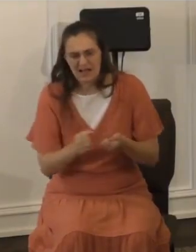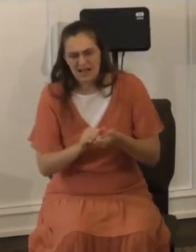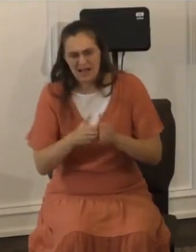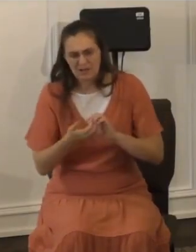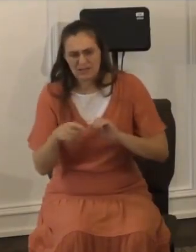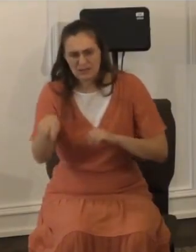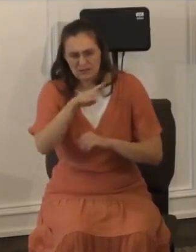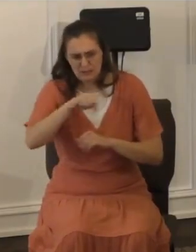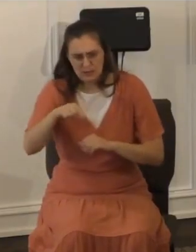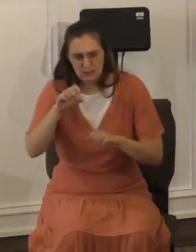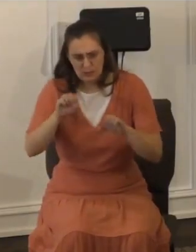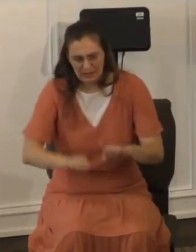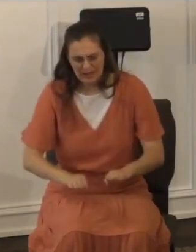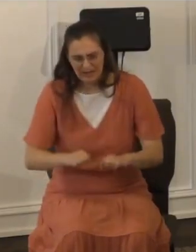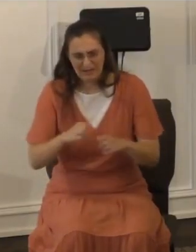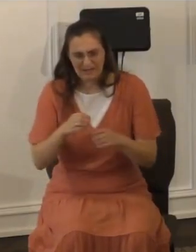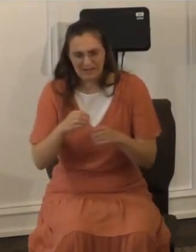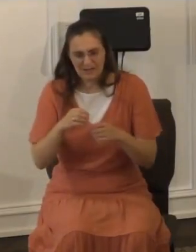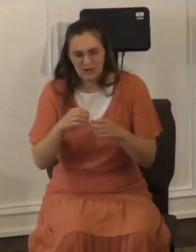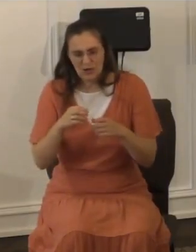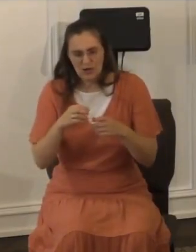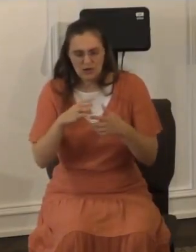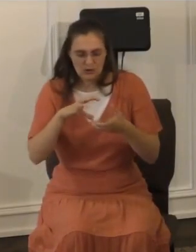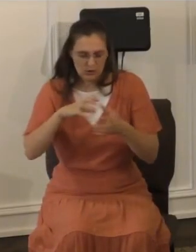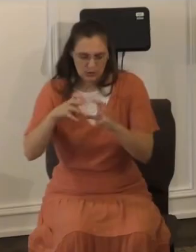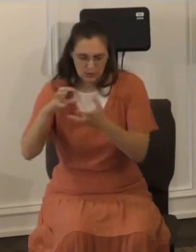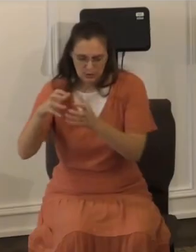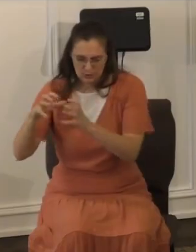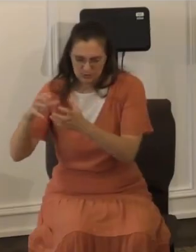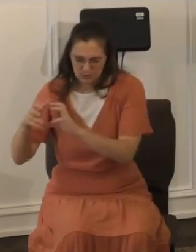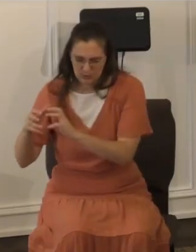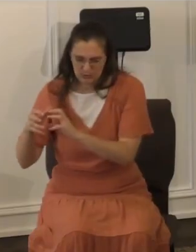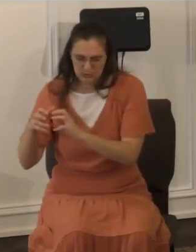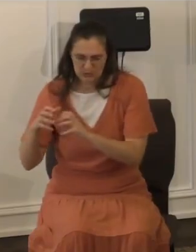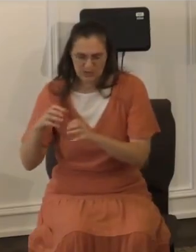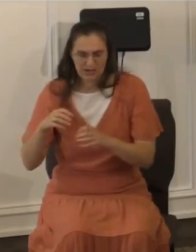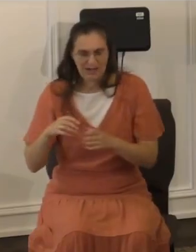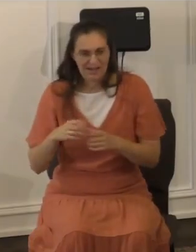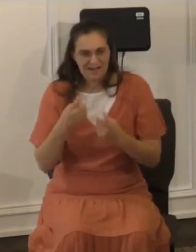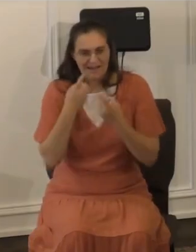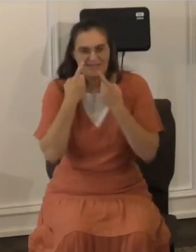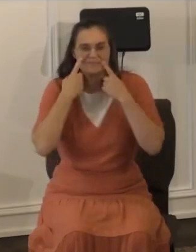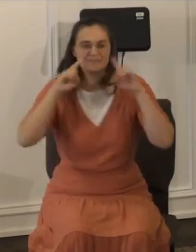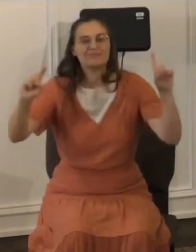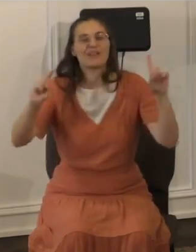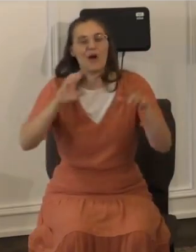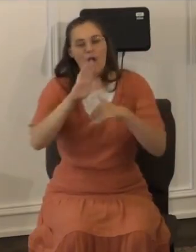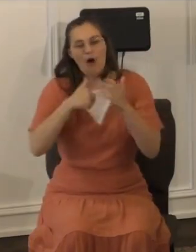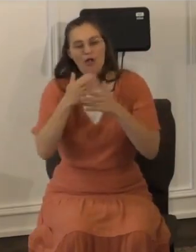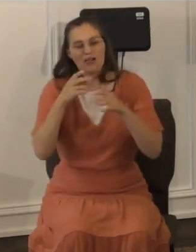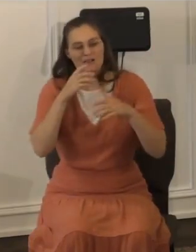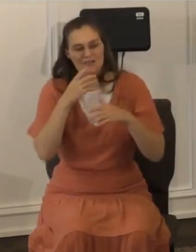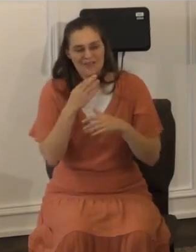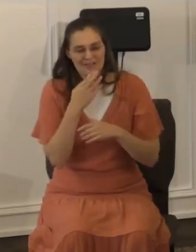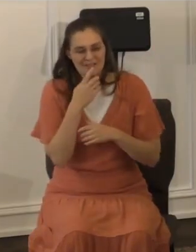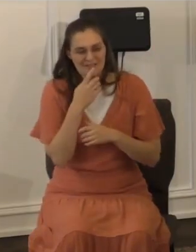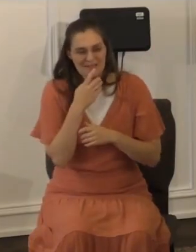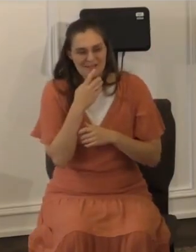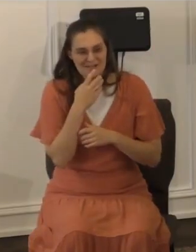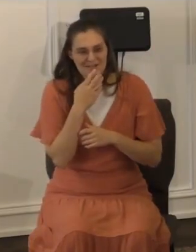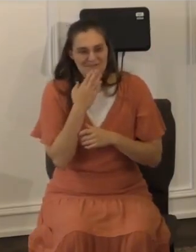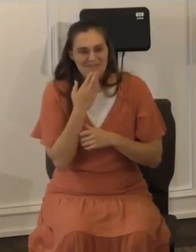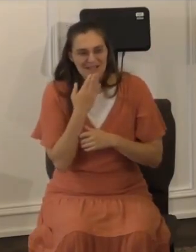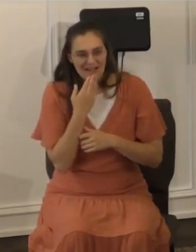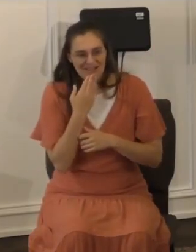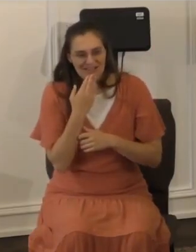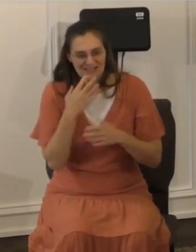you can take a Rubik's Cube and by turning it, you can solve it? You can get all the colors on the right side.